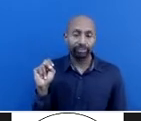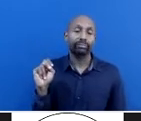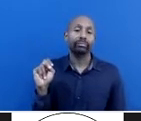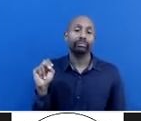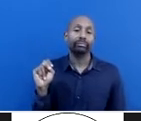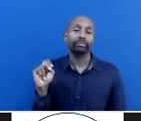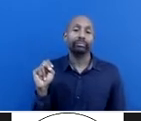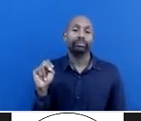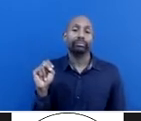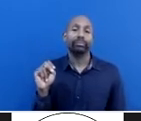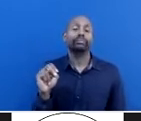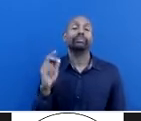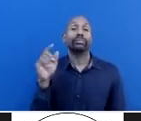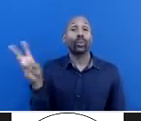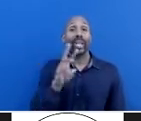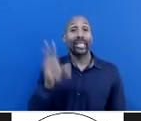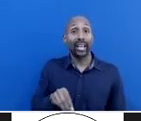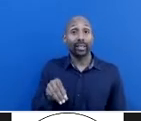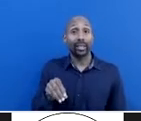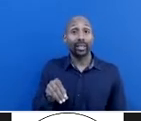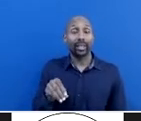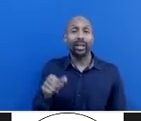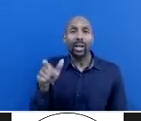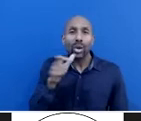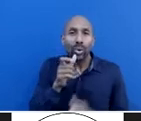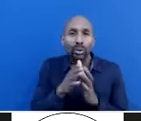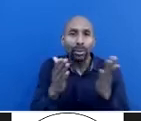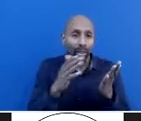Texts don't hold any authority, human beings do.